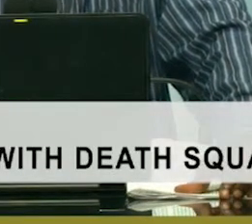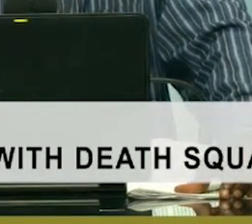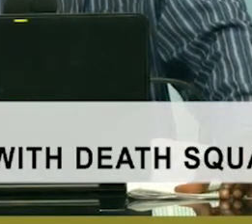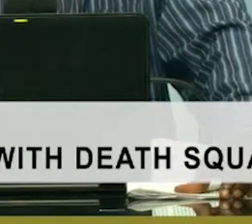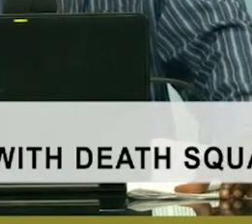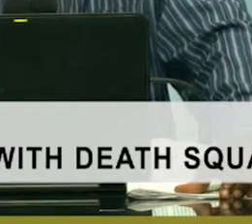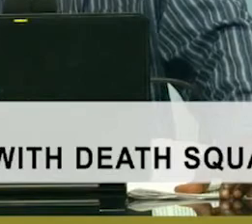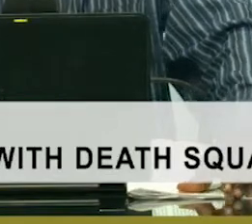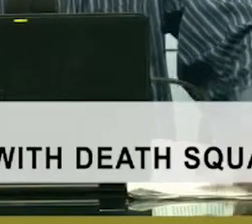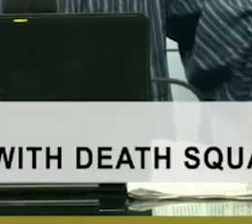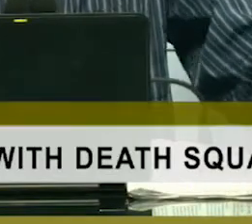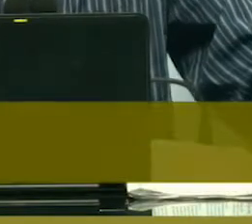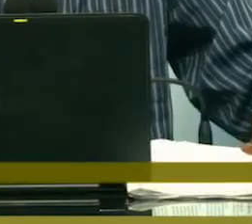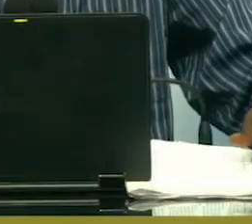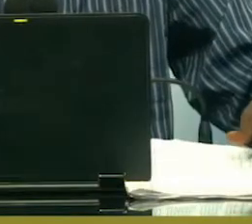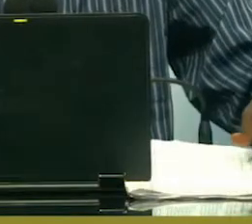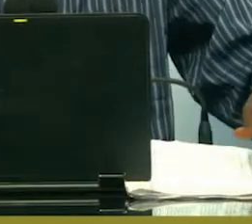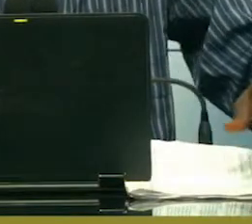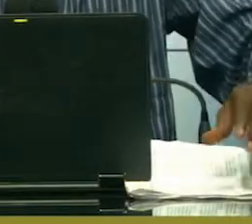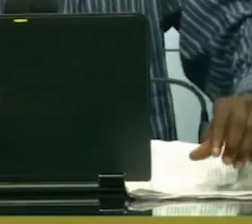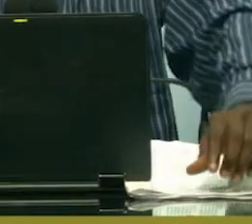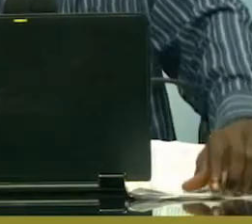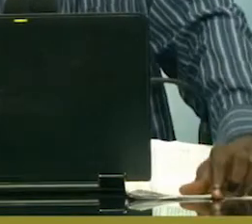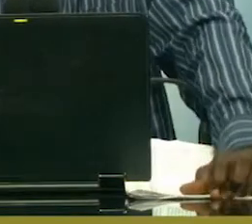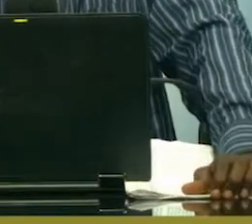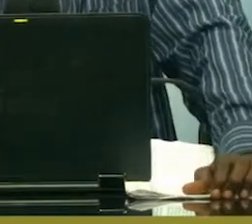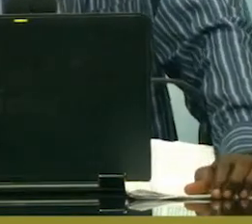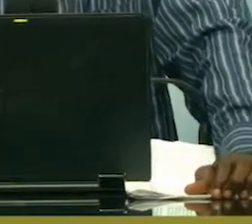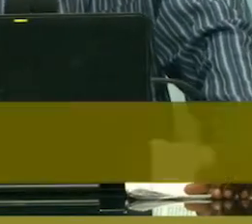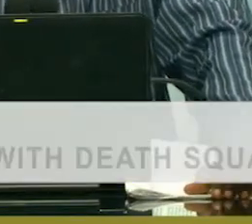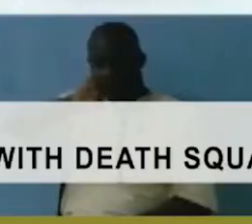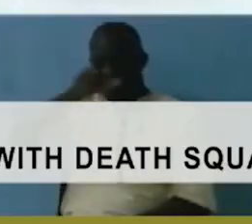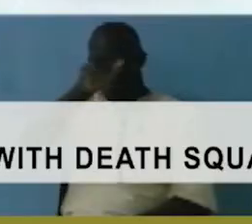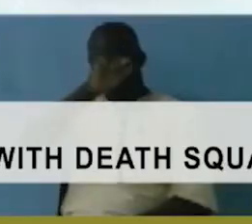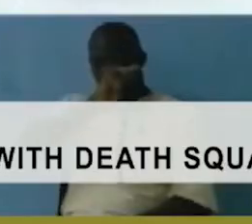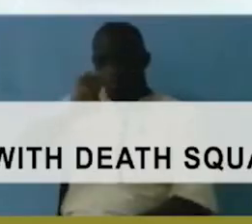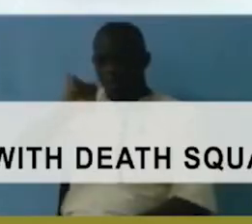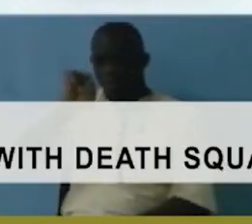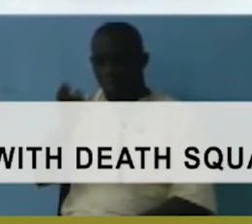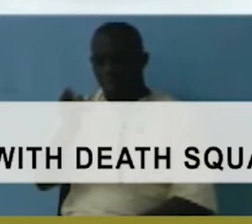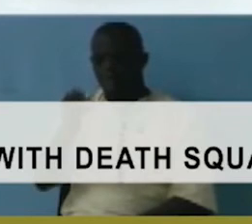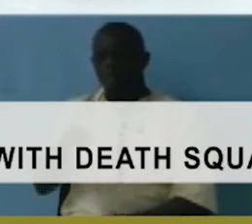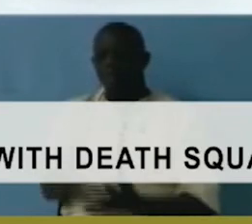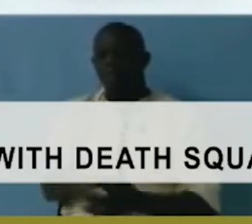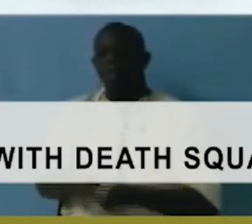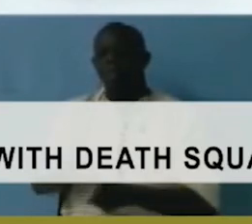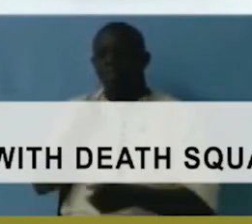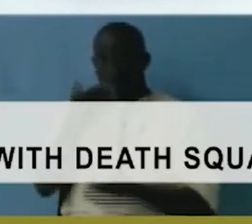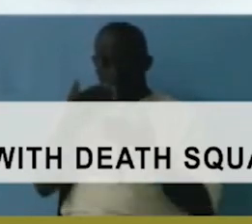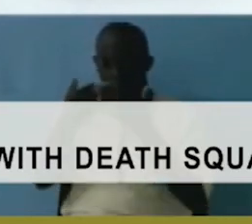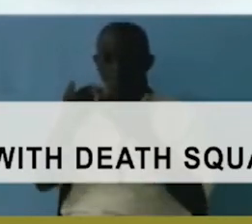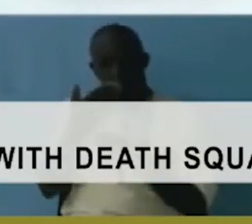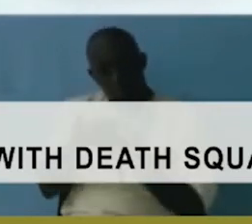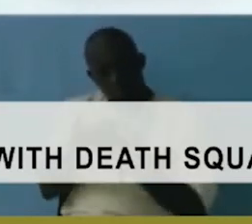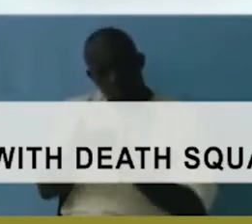by ousting President Yahya Jammeh. Let's have more of that in this report. The coup attempt failed and